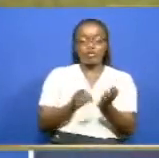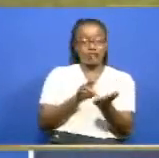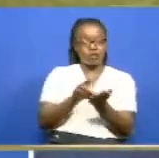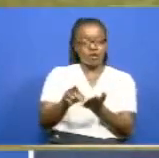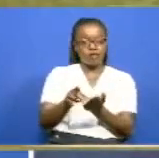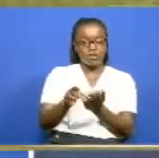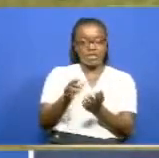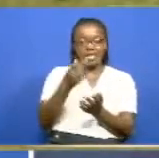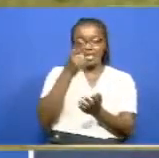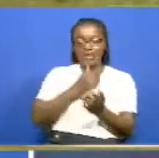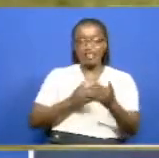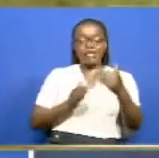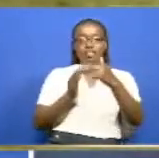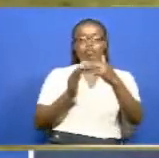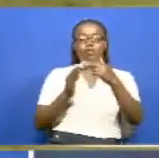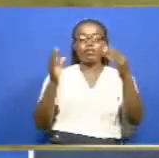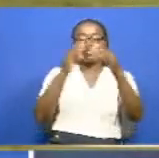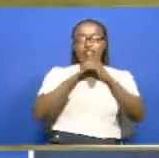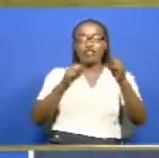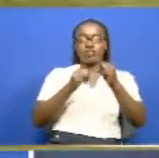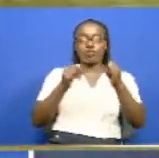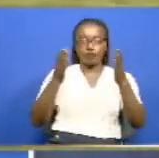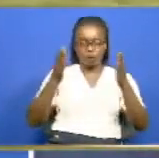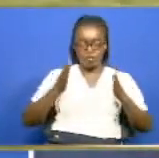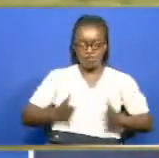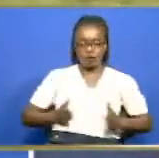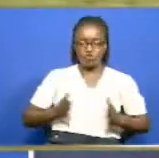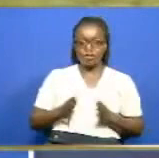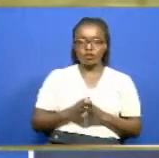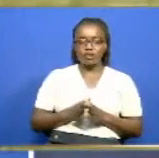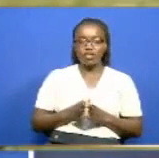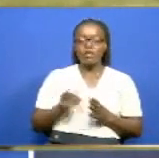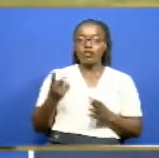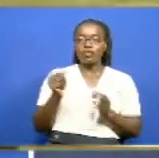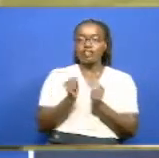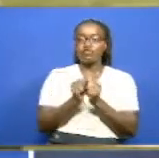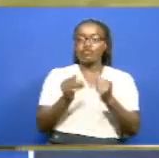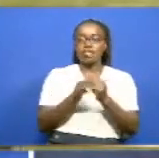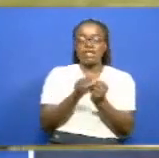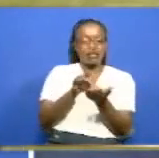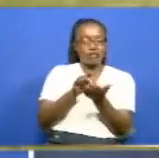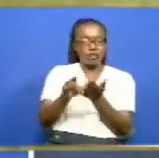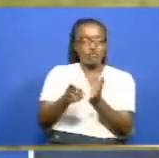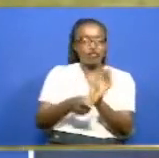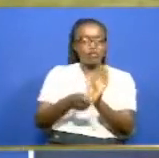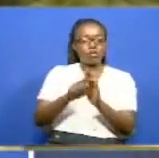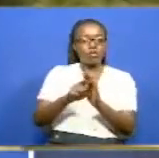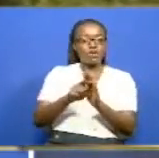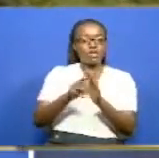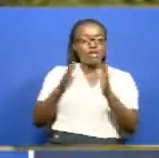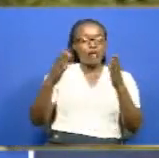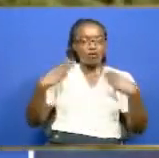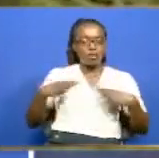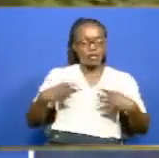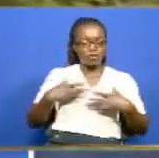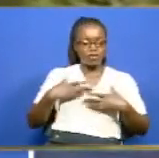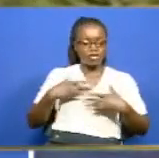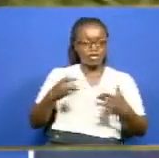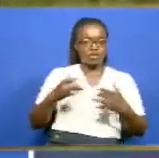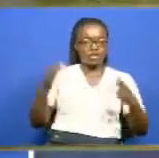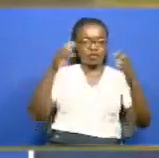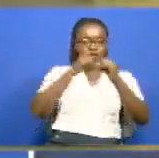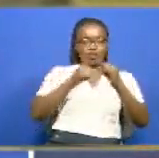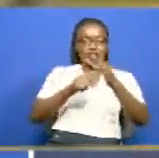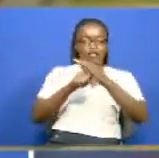age limit for presidential candidates. The 2017 amendment eliminated the requirement that candidates vying for the presidency be